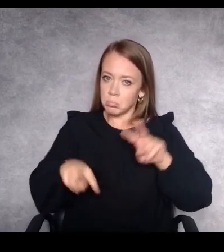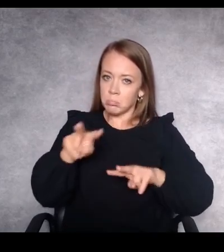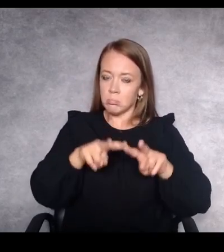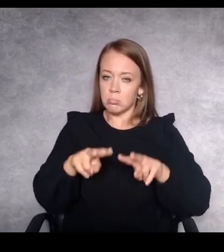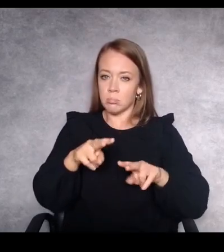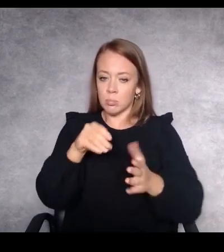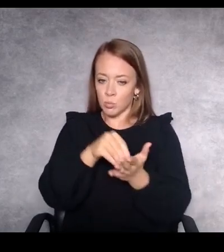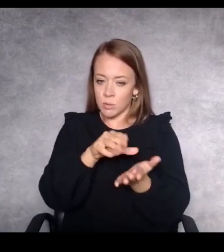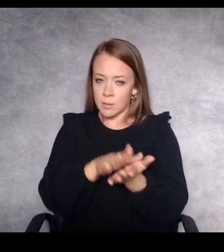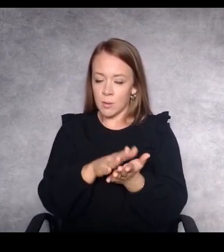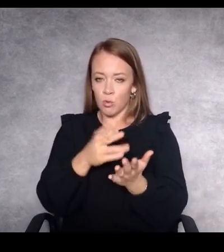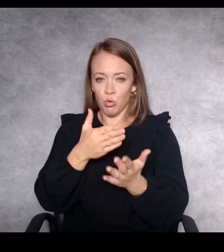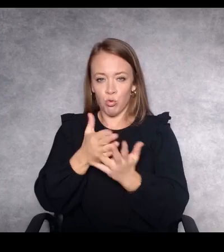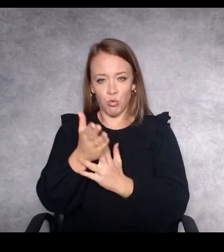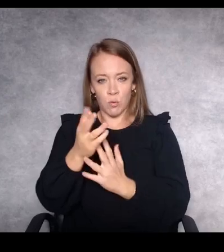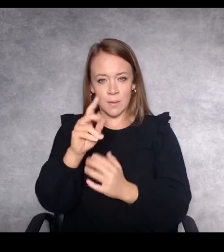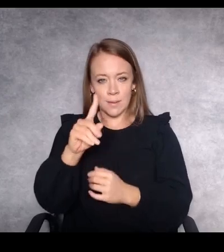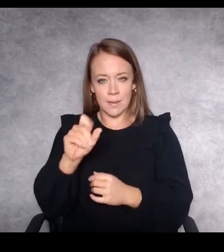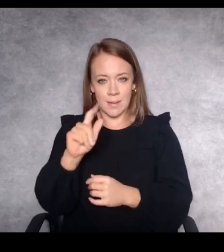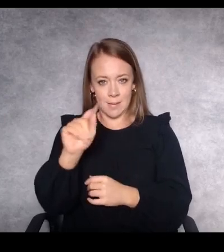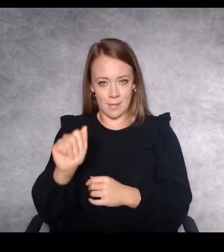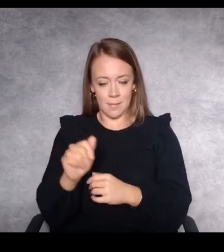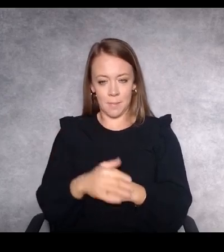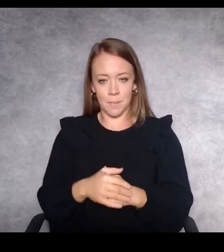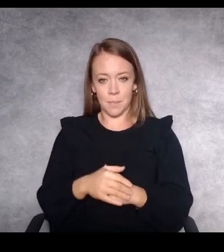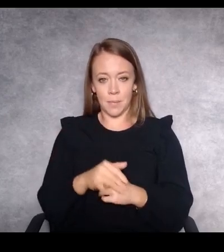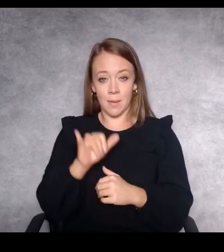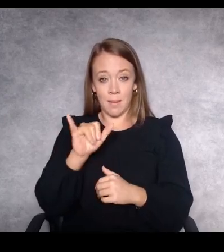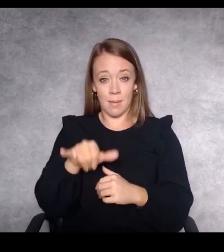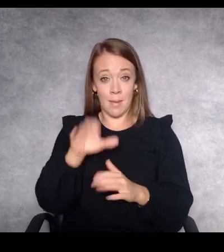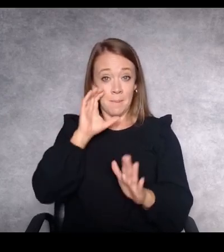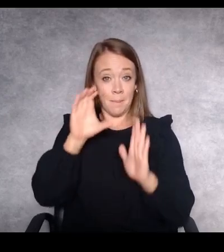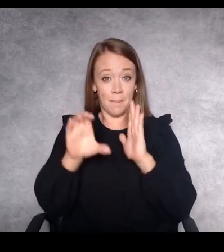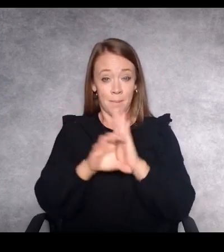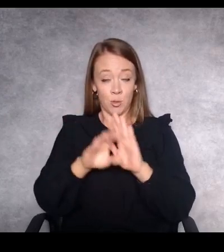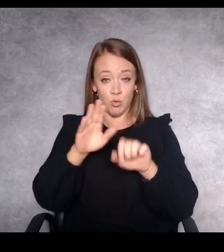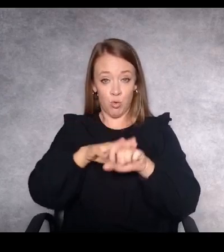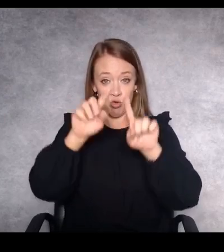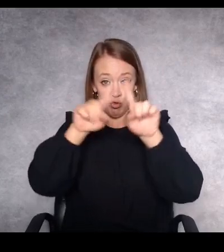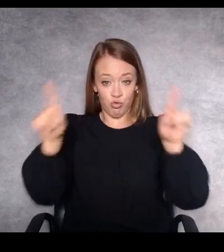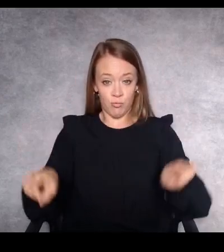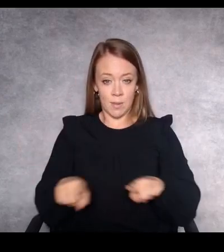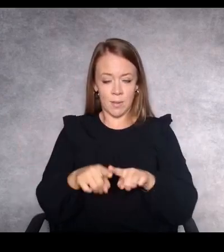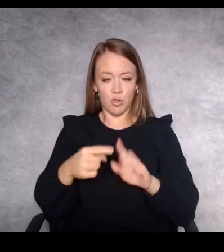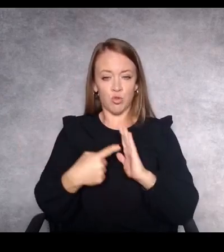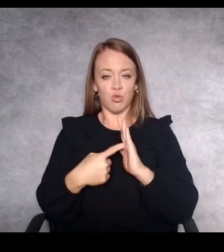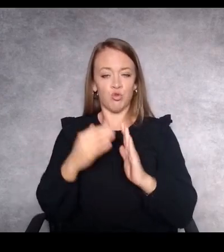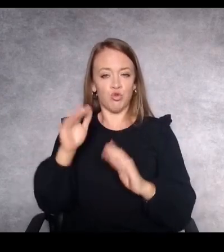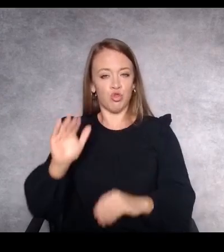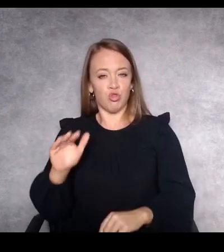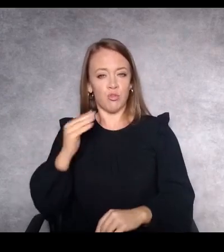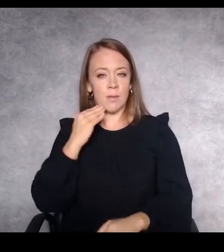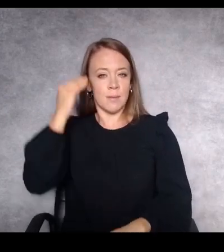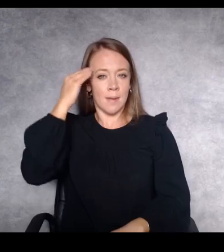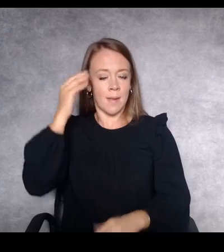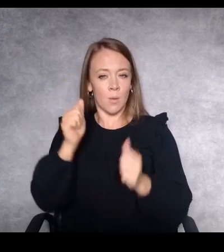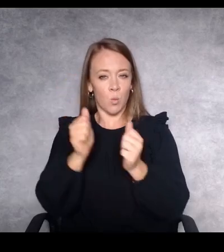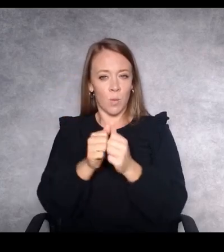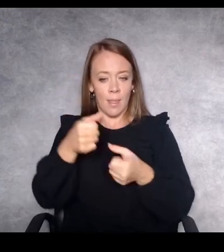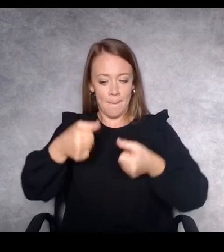through the data. This puzzle piece graphic on the screen is an outline of a child's head with puzzle pieces